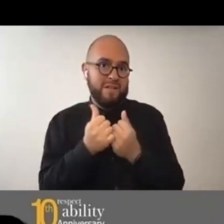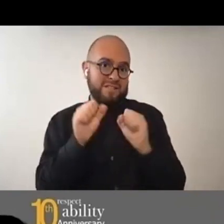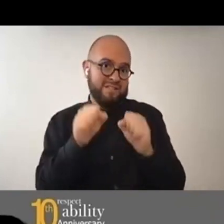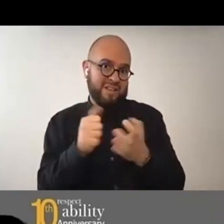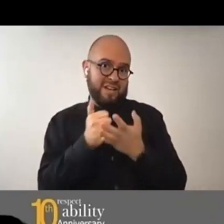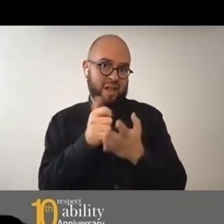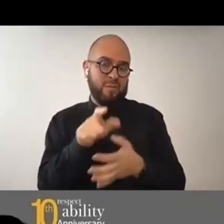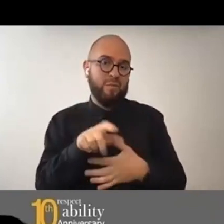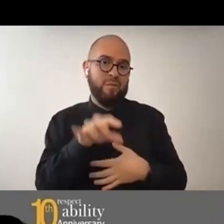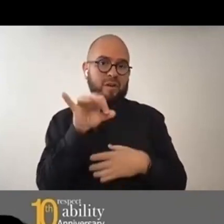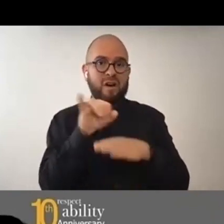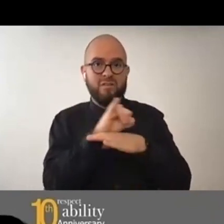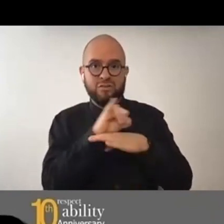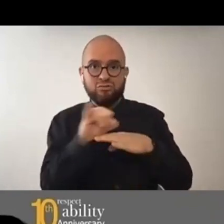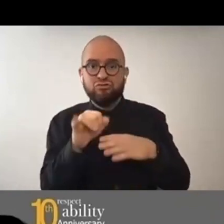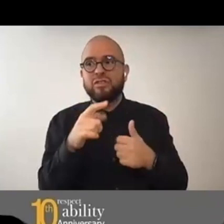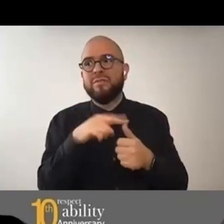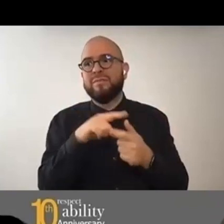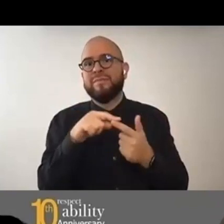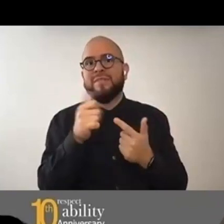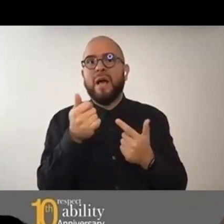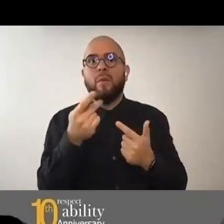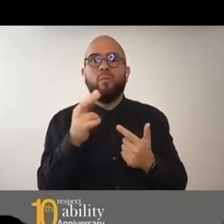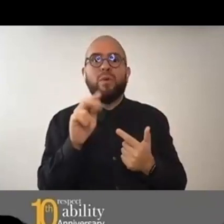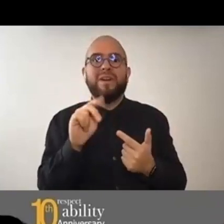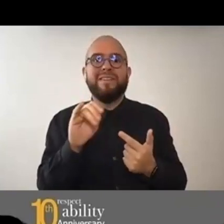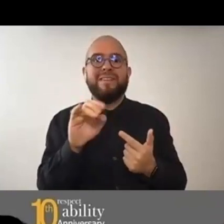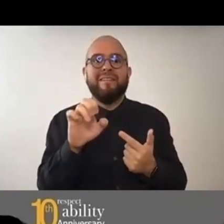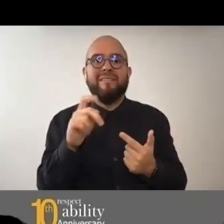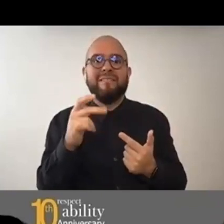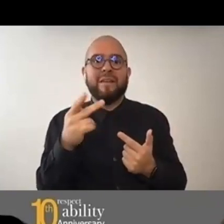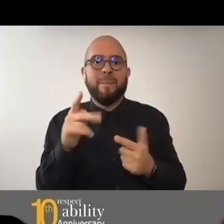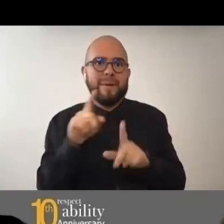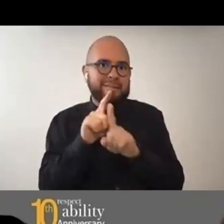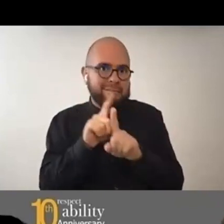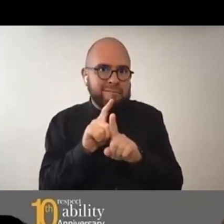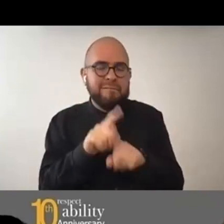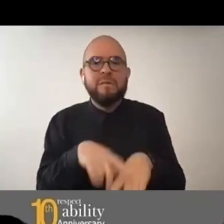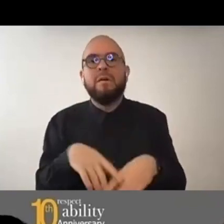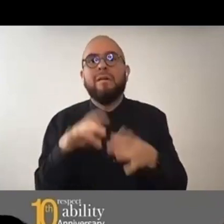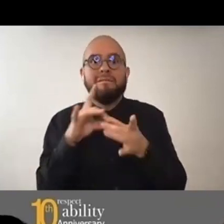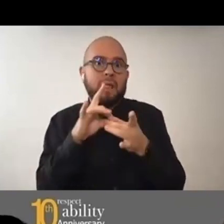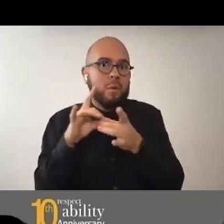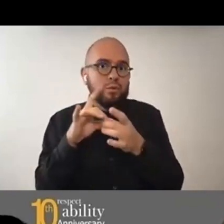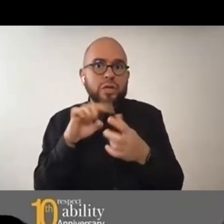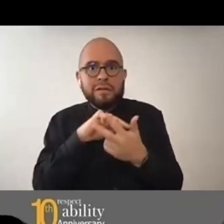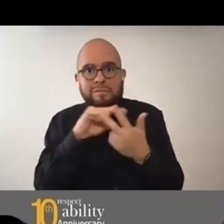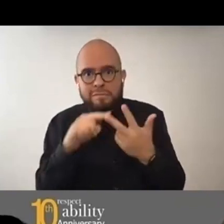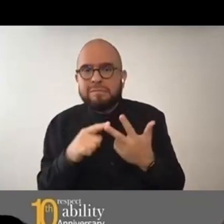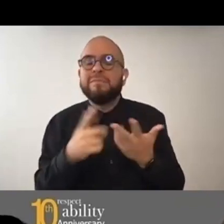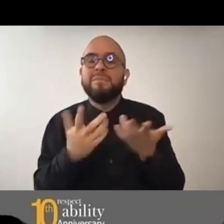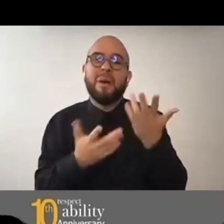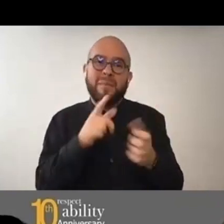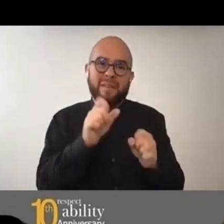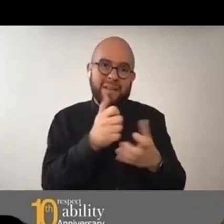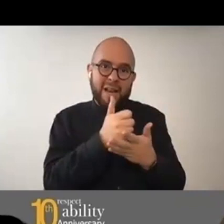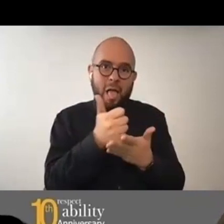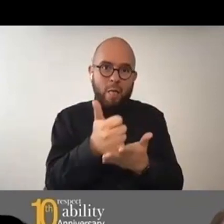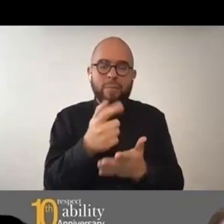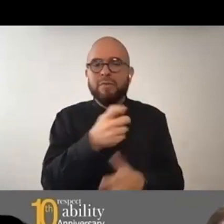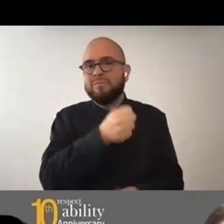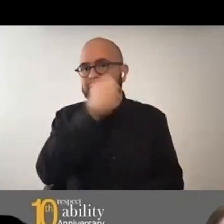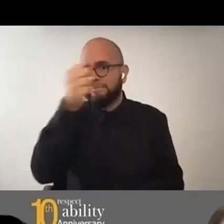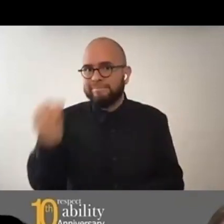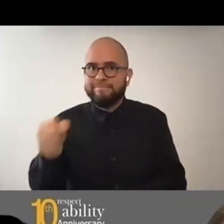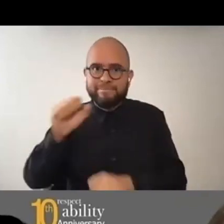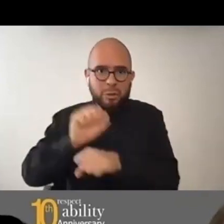finding internships, apprenticeships, fellowships. They may be able to help you with job placement, depending on, what